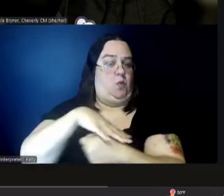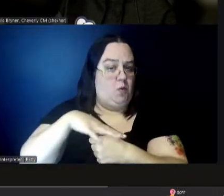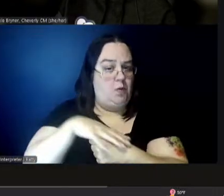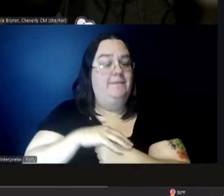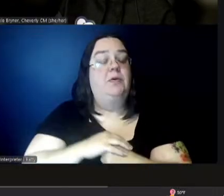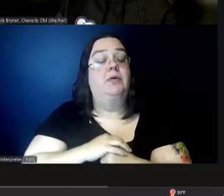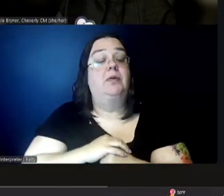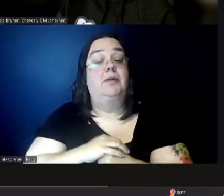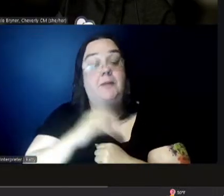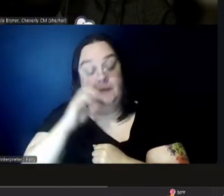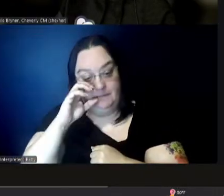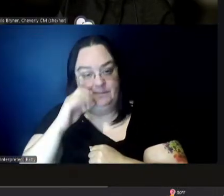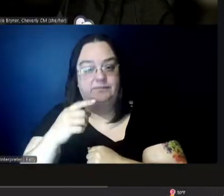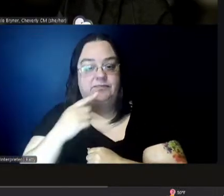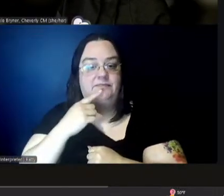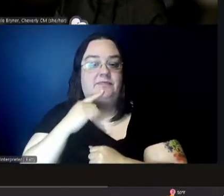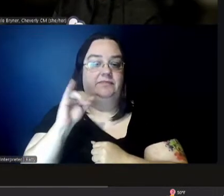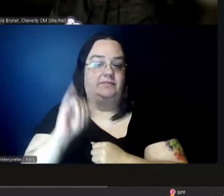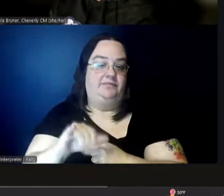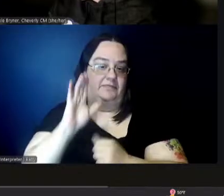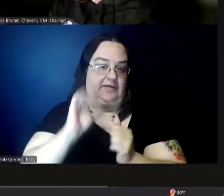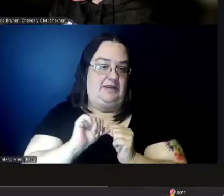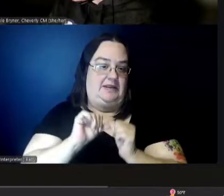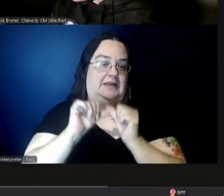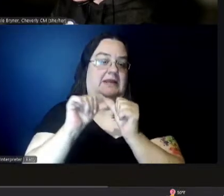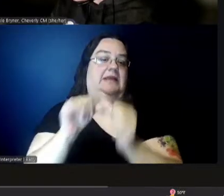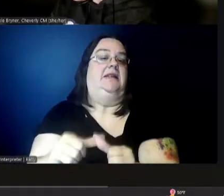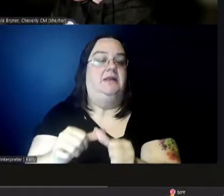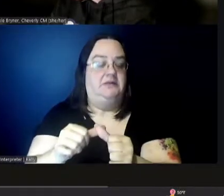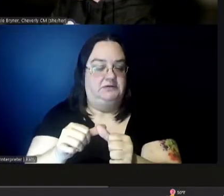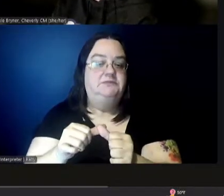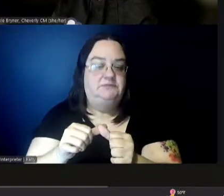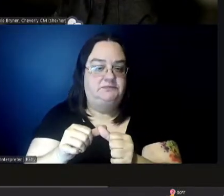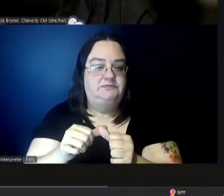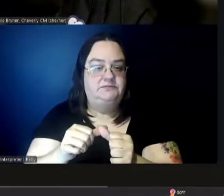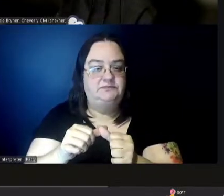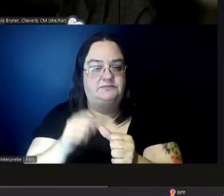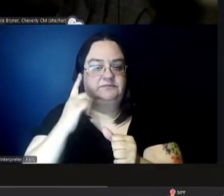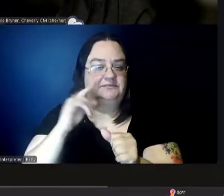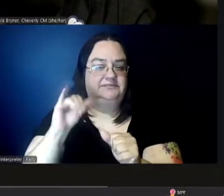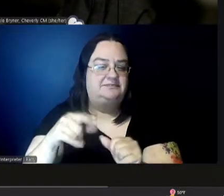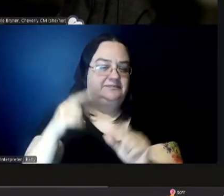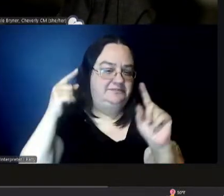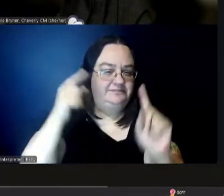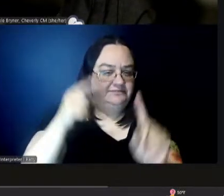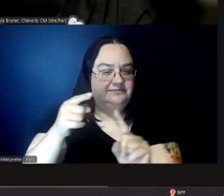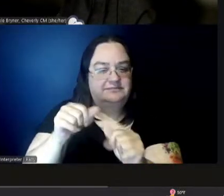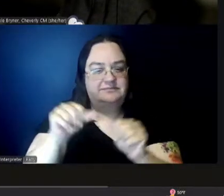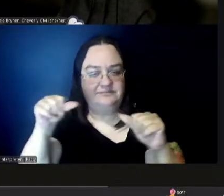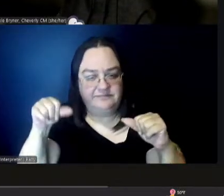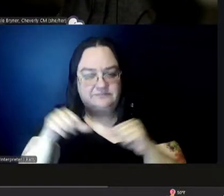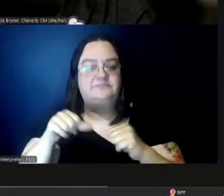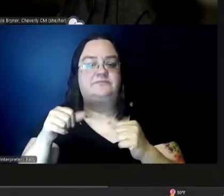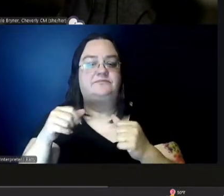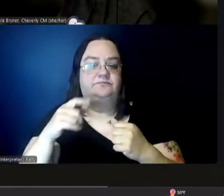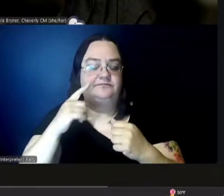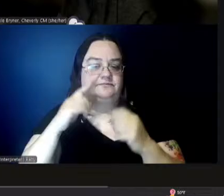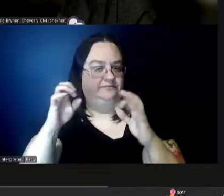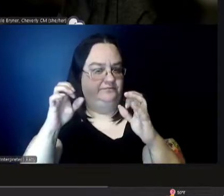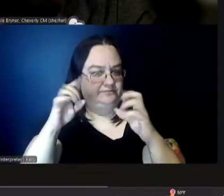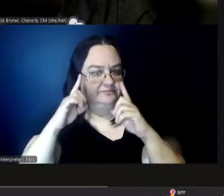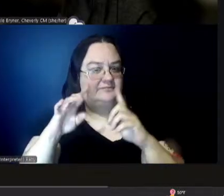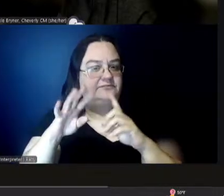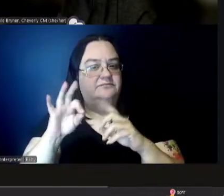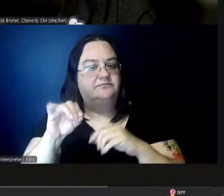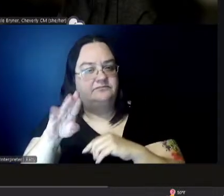continue identifying these particular areas and present educational forums for the community and come back